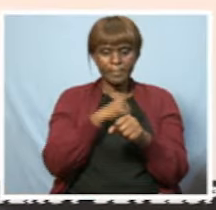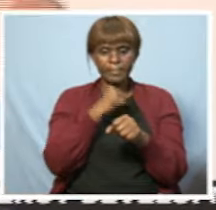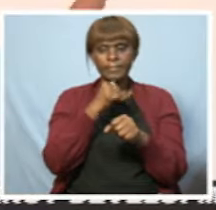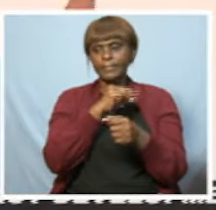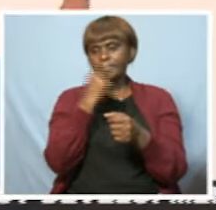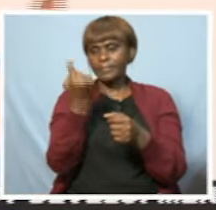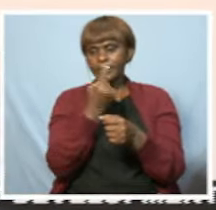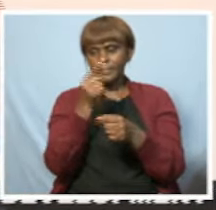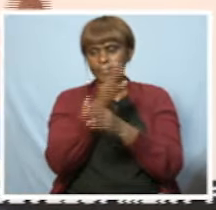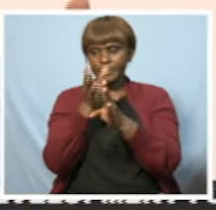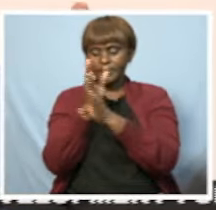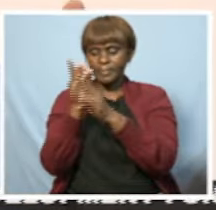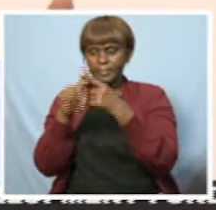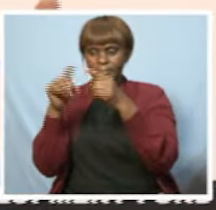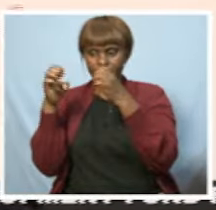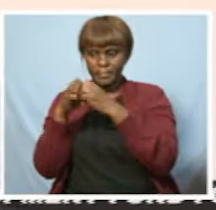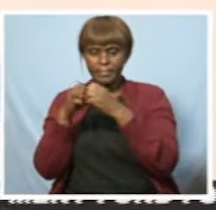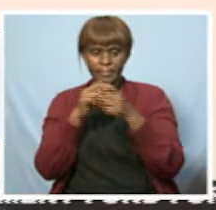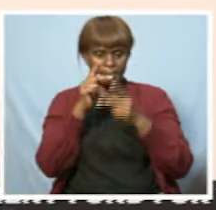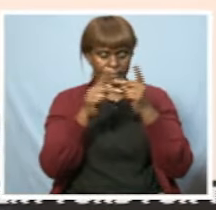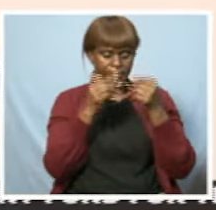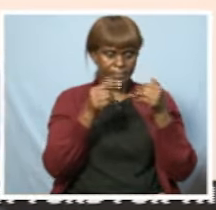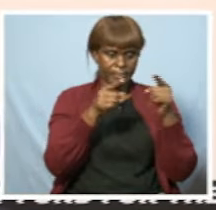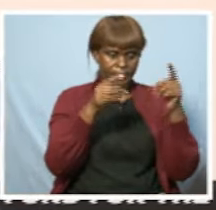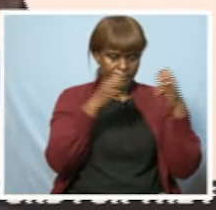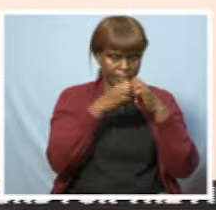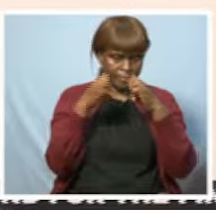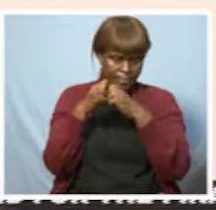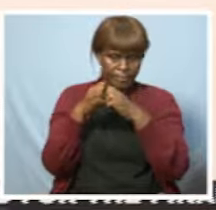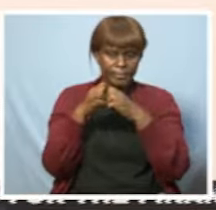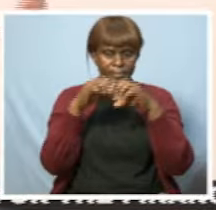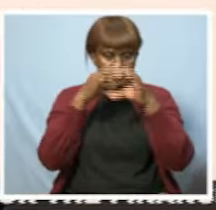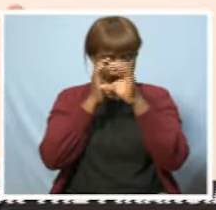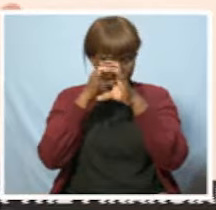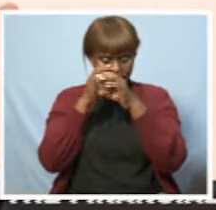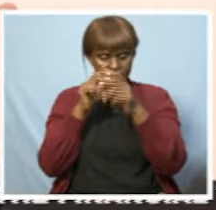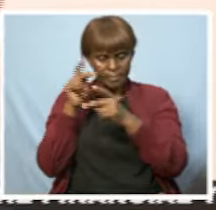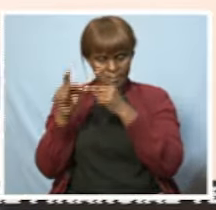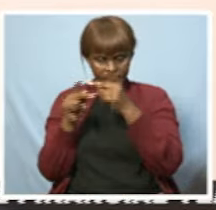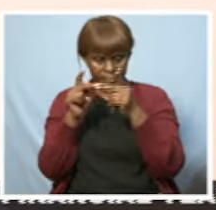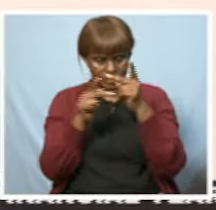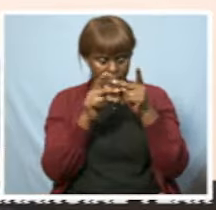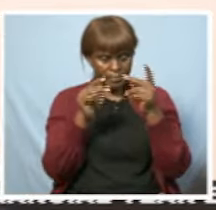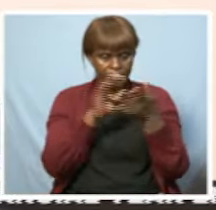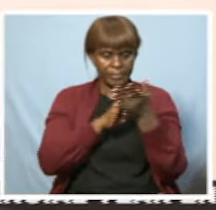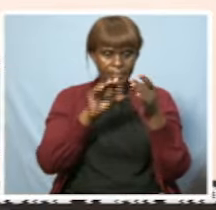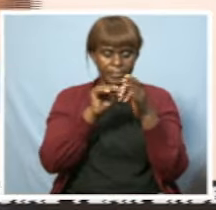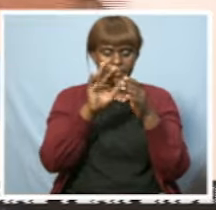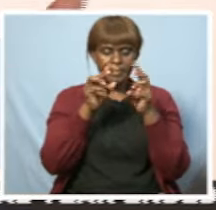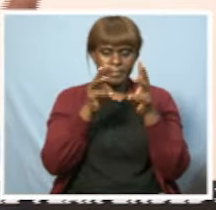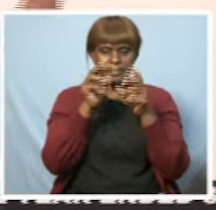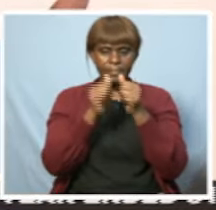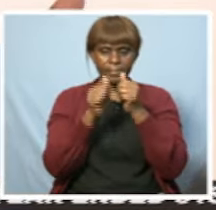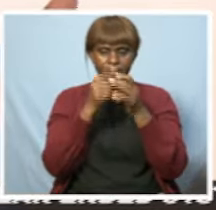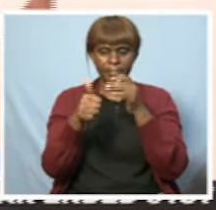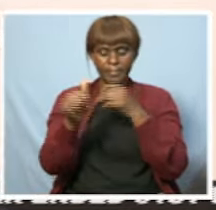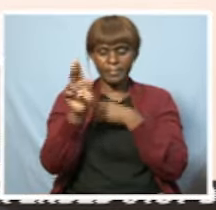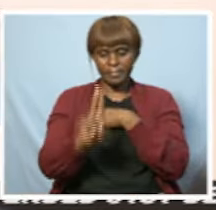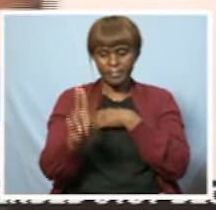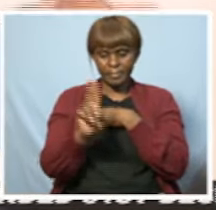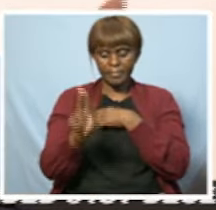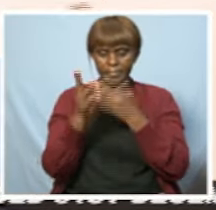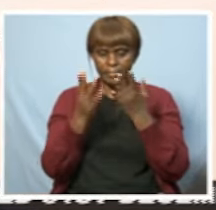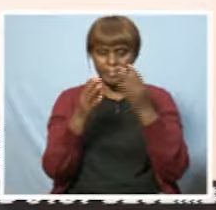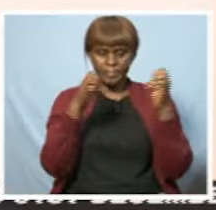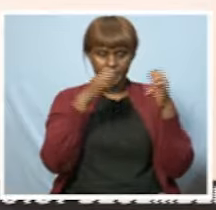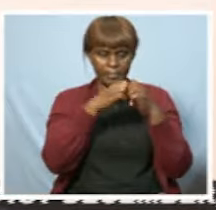the conveyance to the bank as per procedure. So the bank does the screening process based on the criteria which they use, maybe